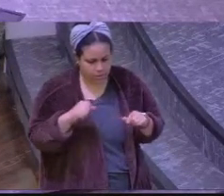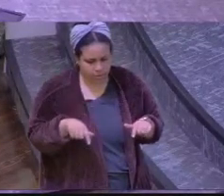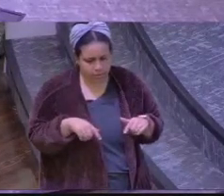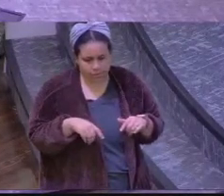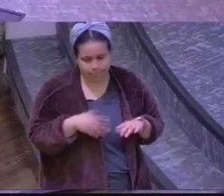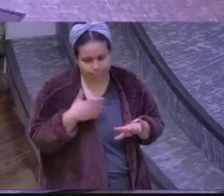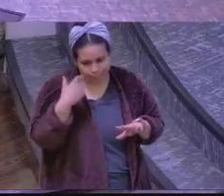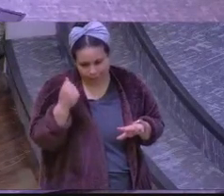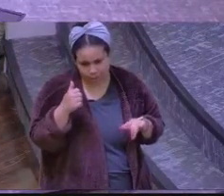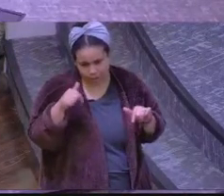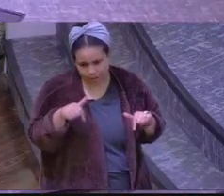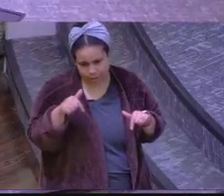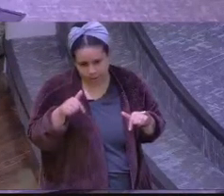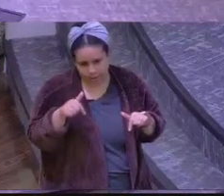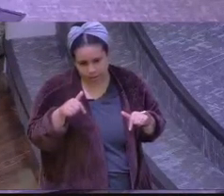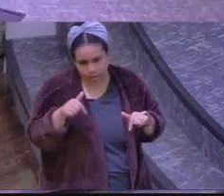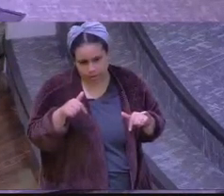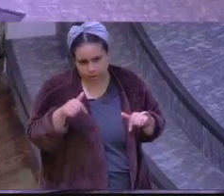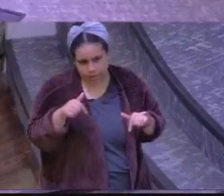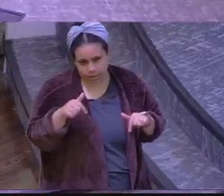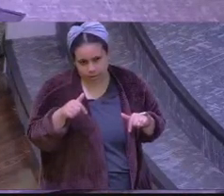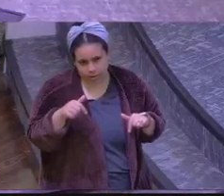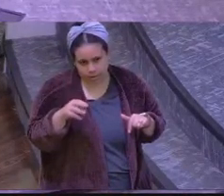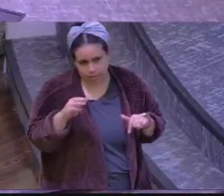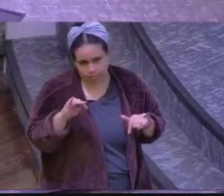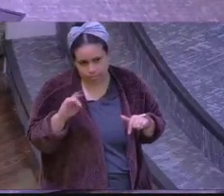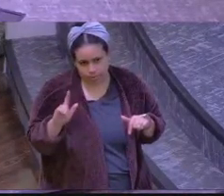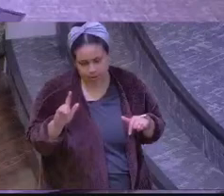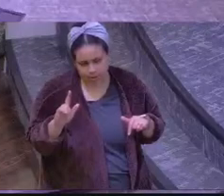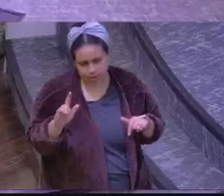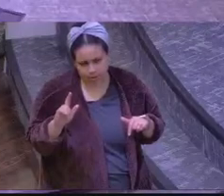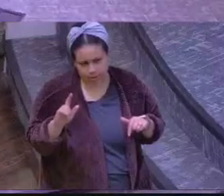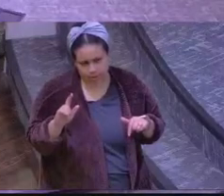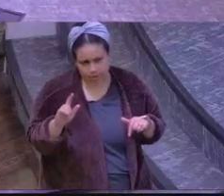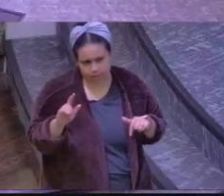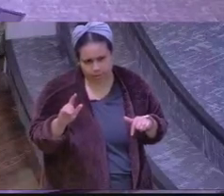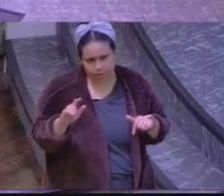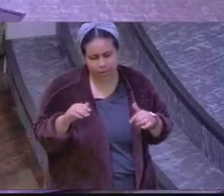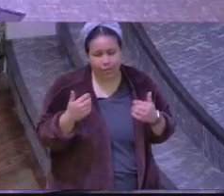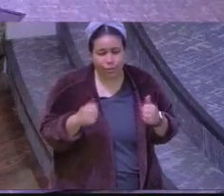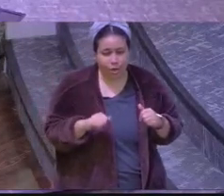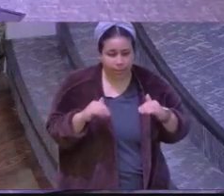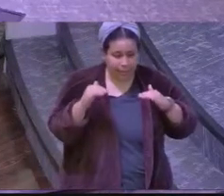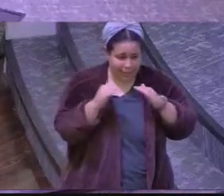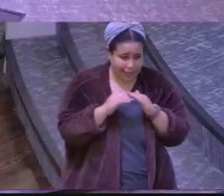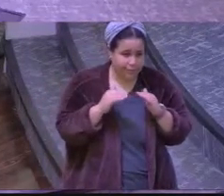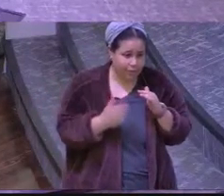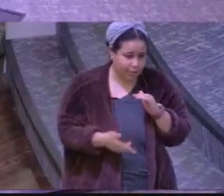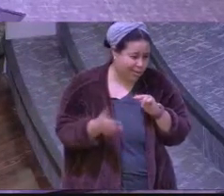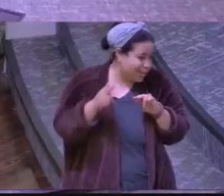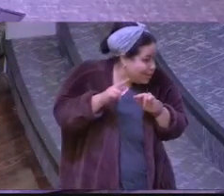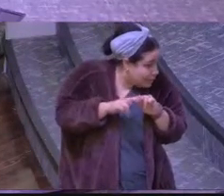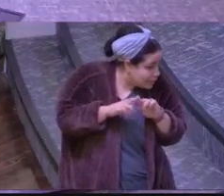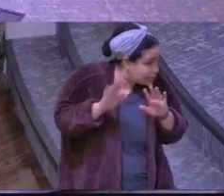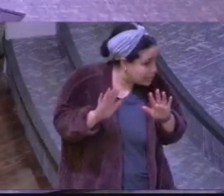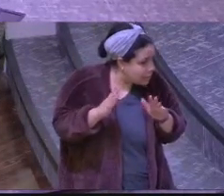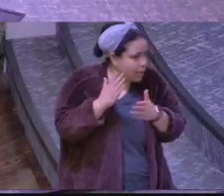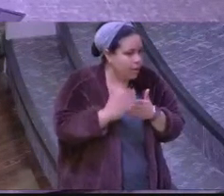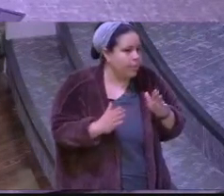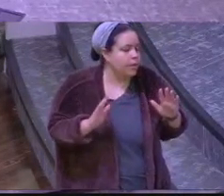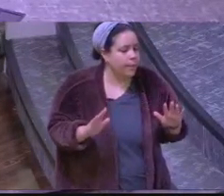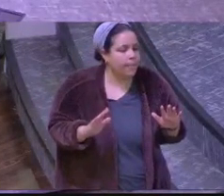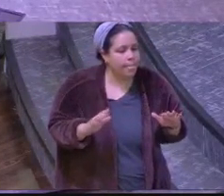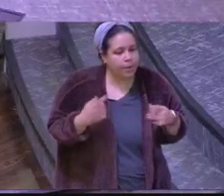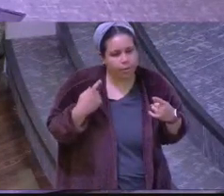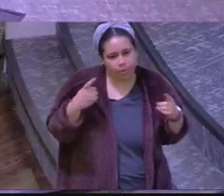almost $3.8 million. So I think we're actually getting into the year either break even or we'll slightly increase fund balance. So that worked out well. And